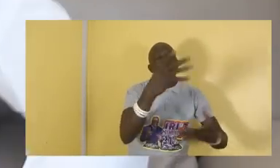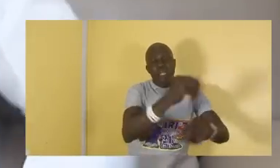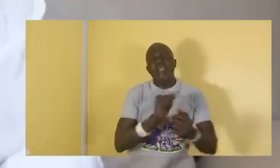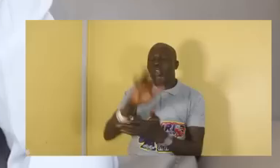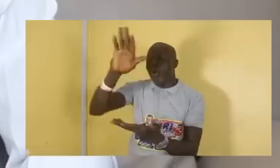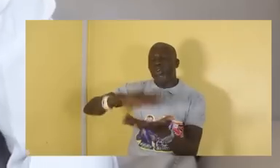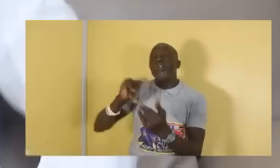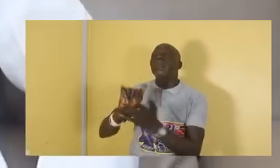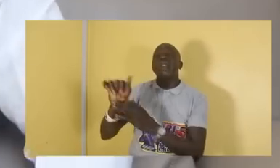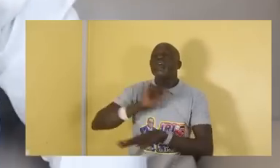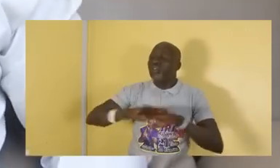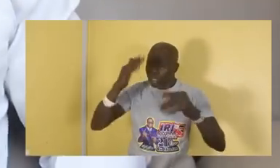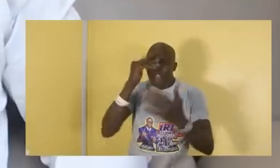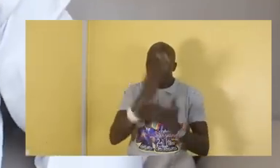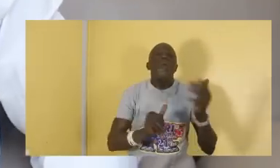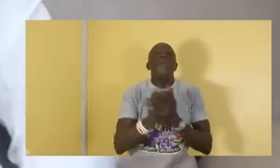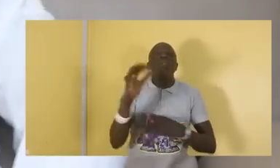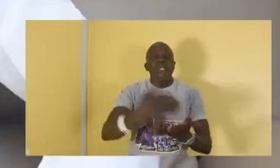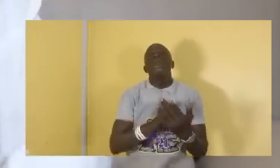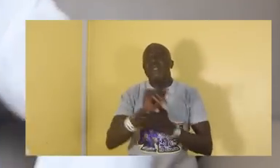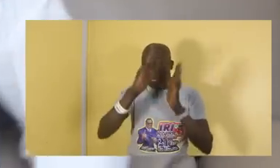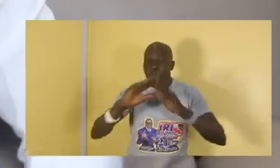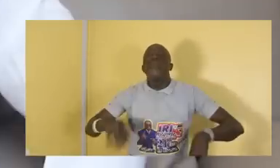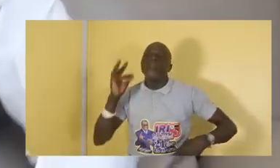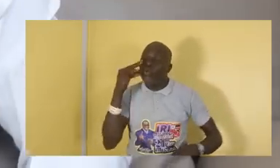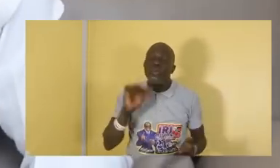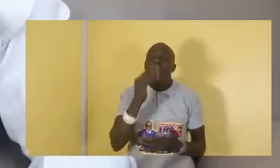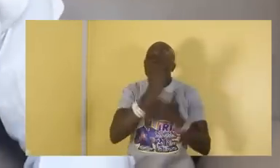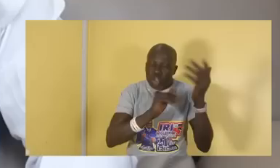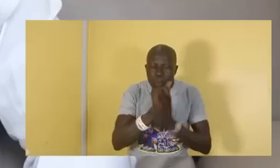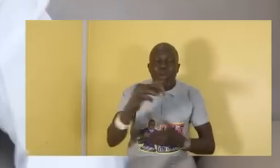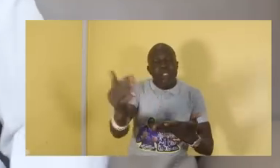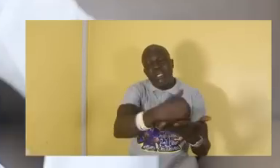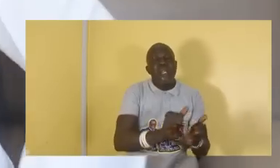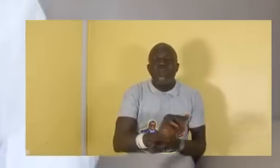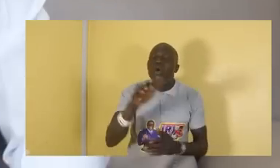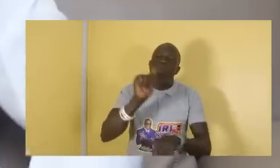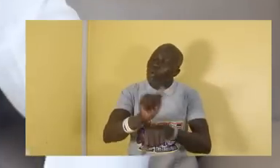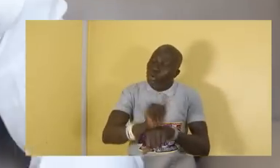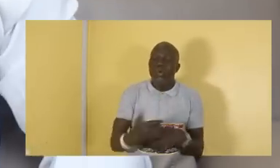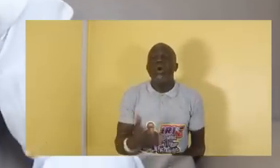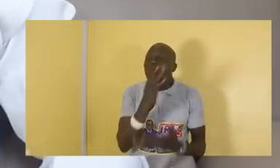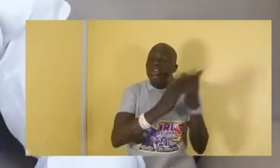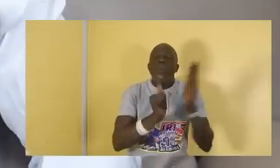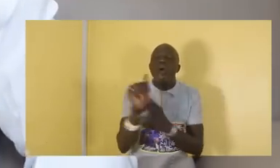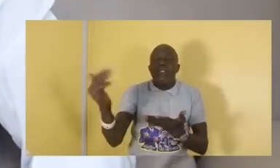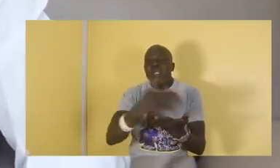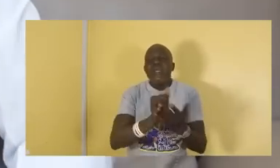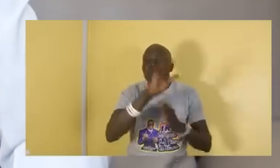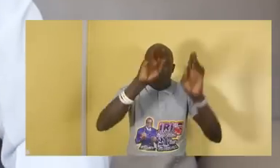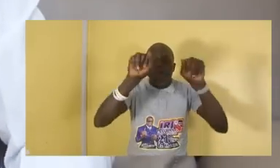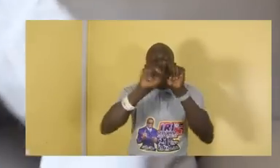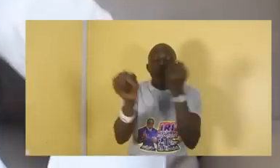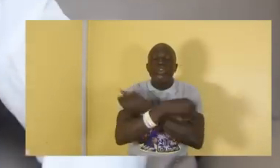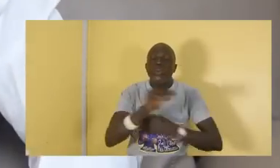know. Somebody is claiming your glory. Somebody that is claiming your womb. Somebody is claiming your job. Somebody